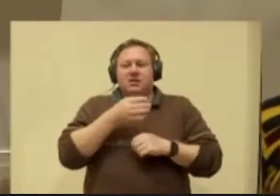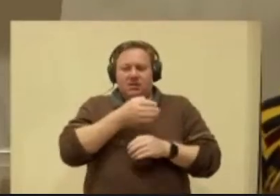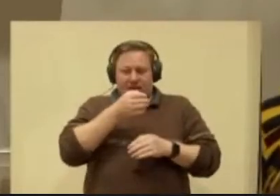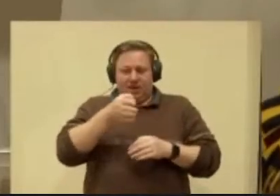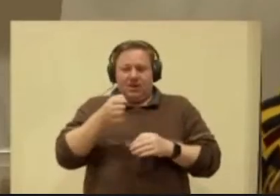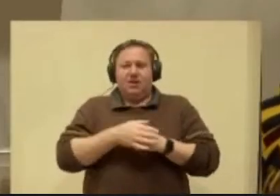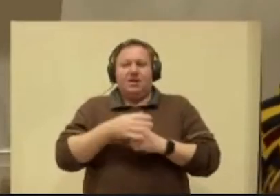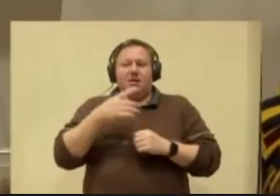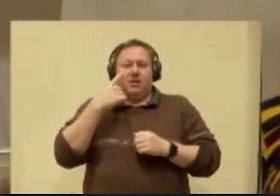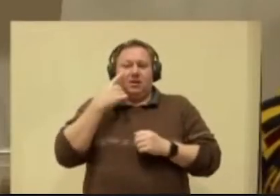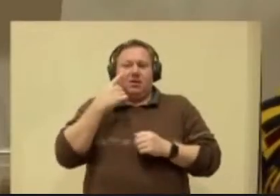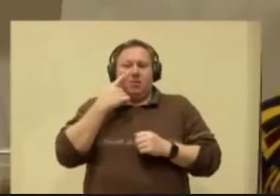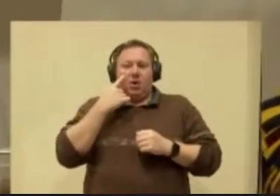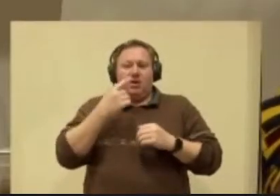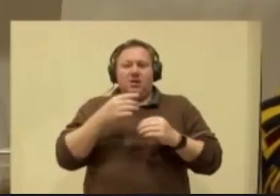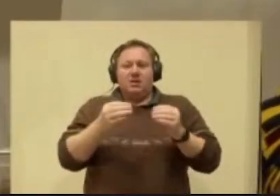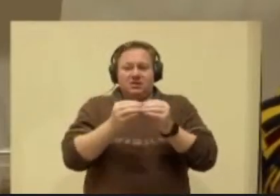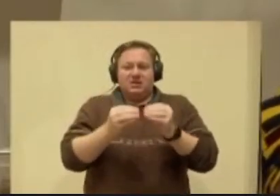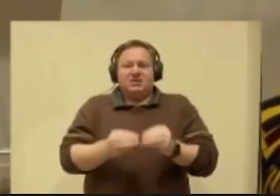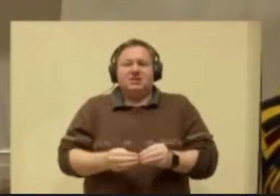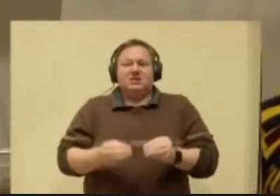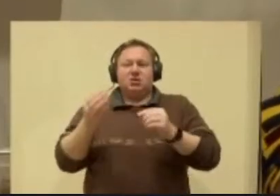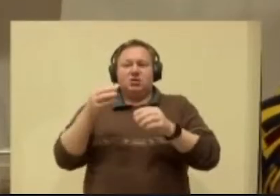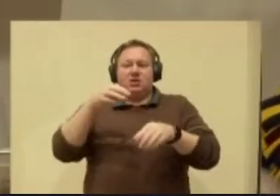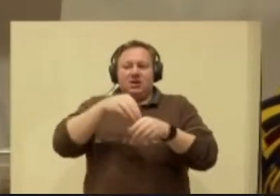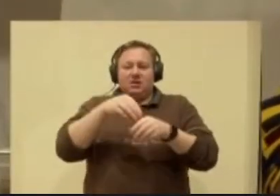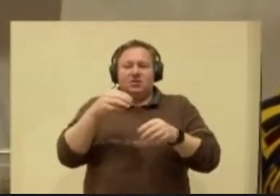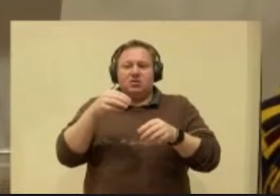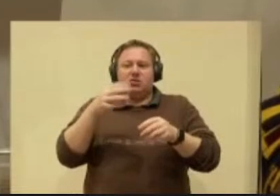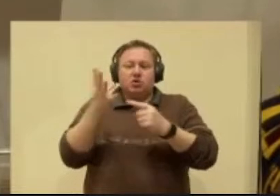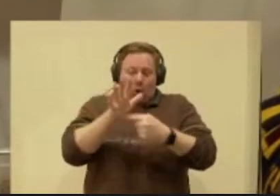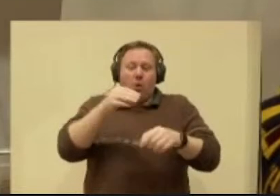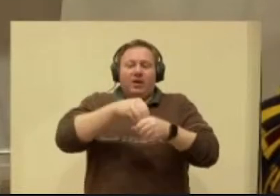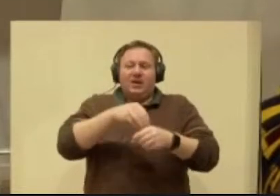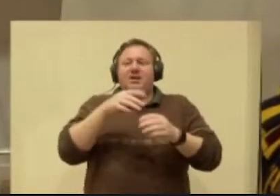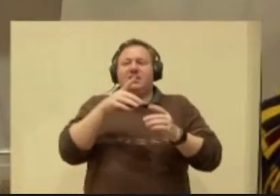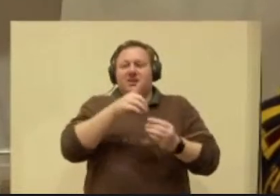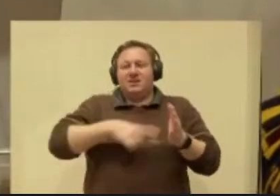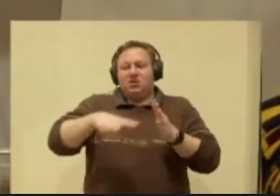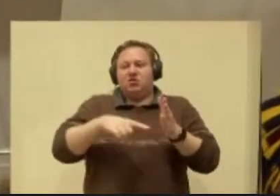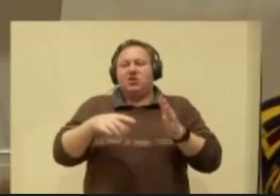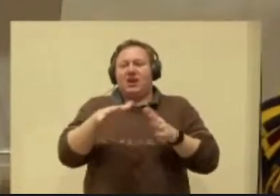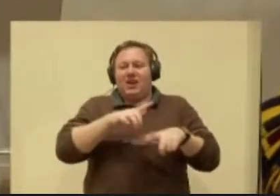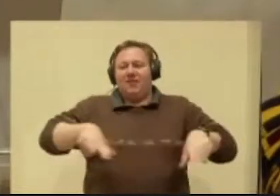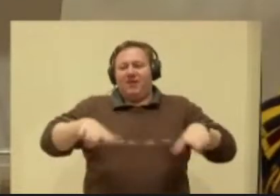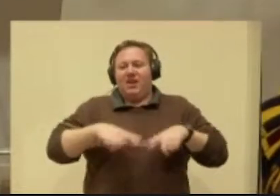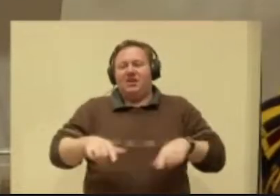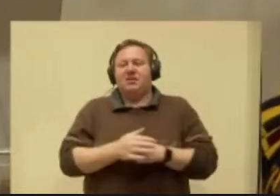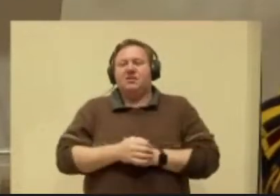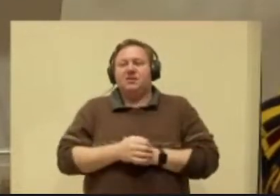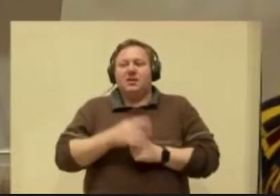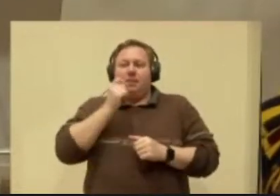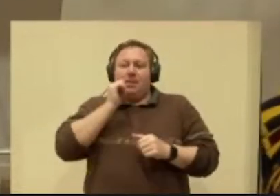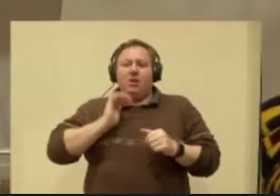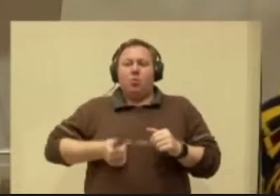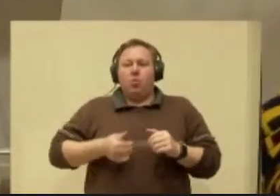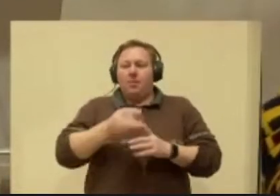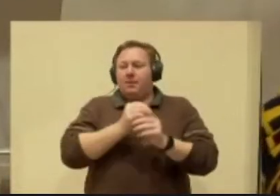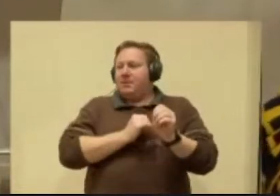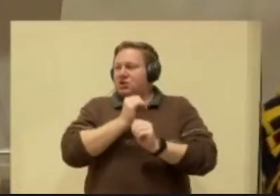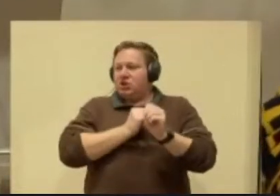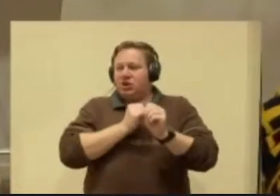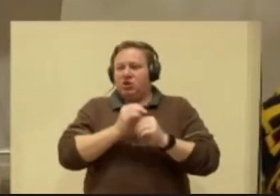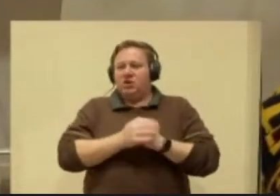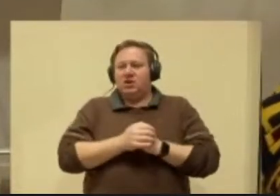the statistics are indicated including at a district level and in terms of gender machining honolulu for raw